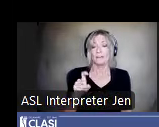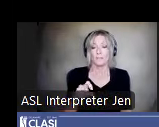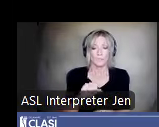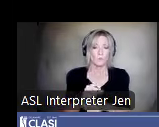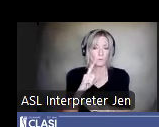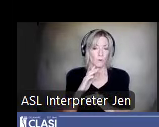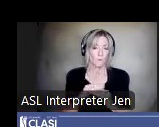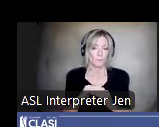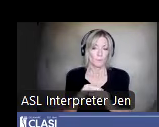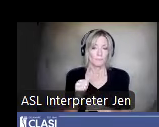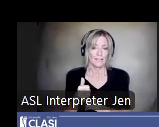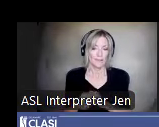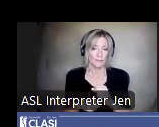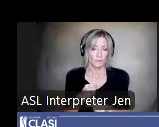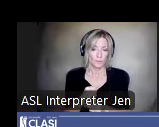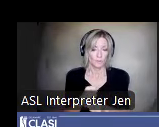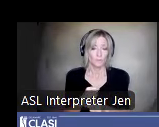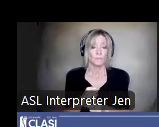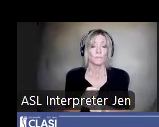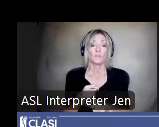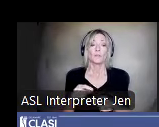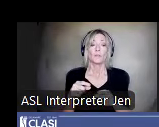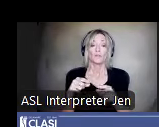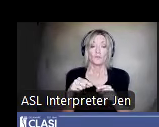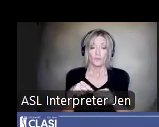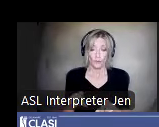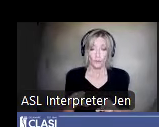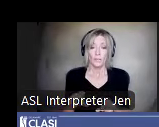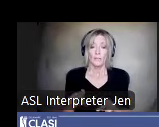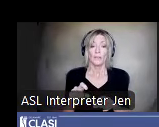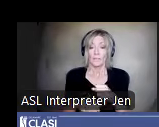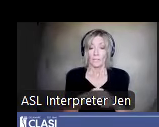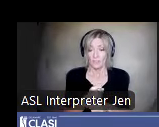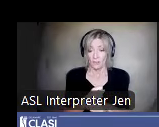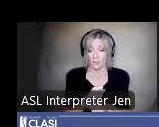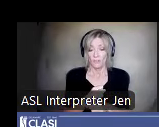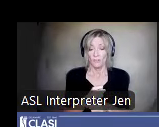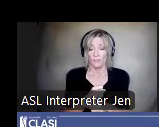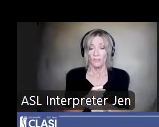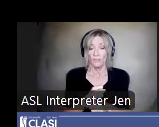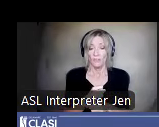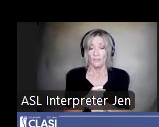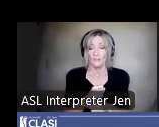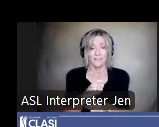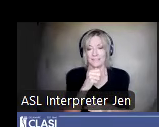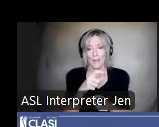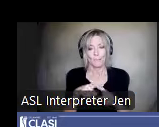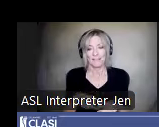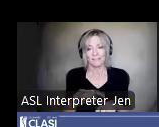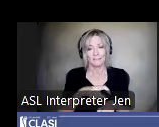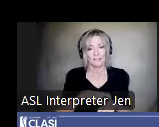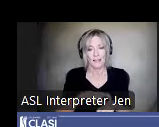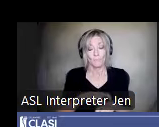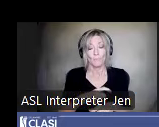years. During the quarter or during the year, it is not by time. So once you've earned